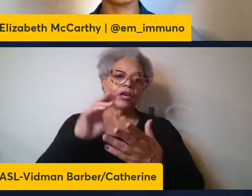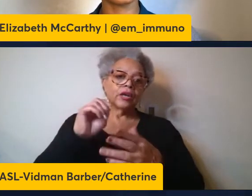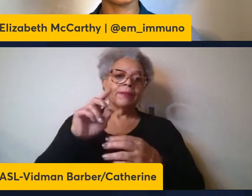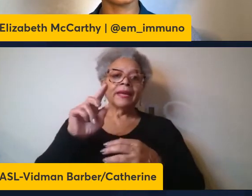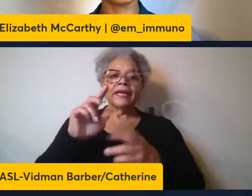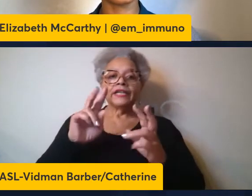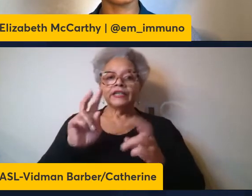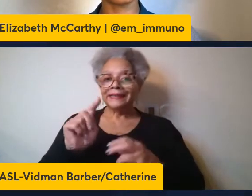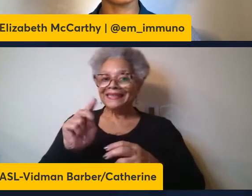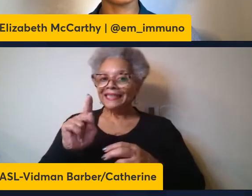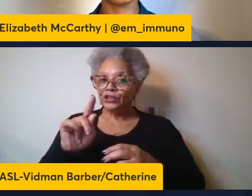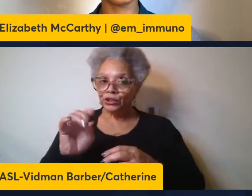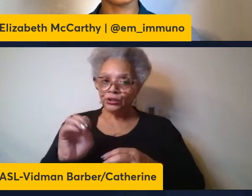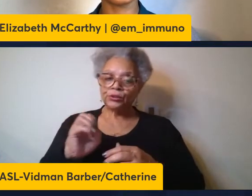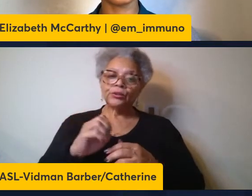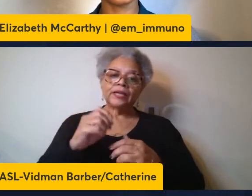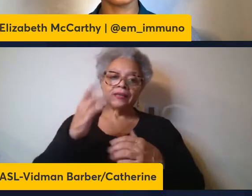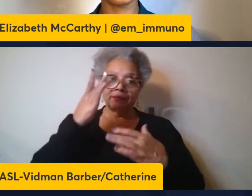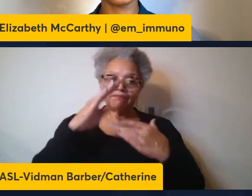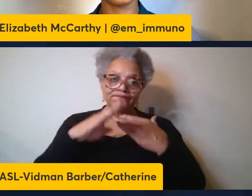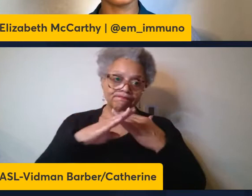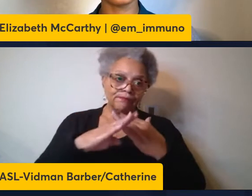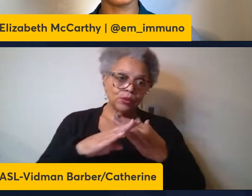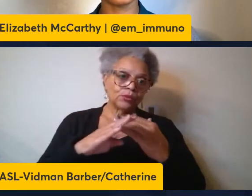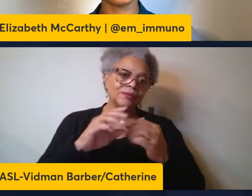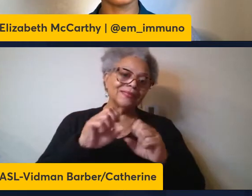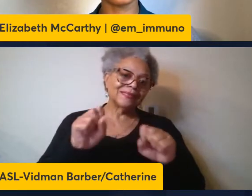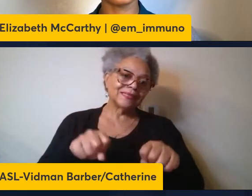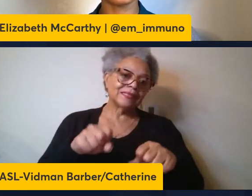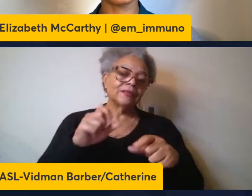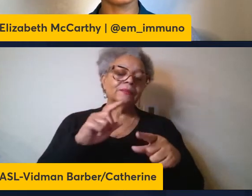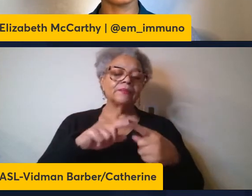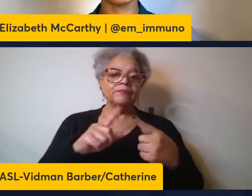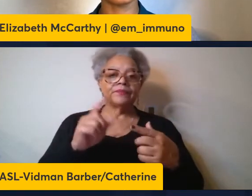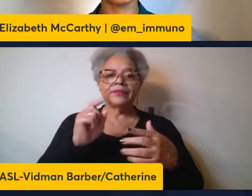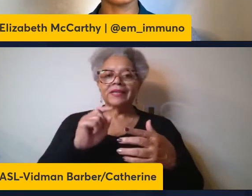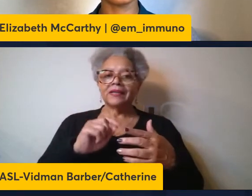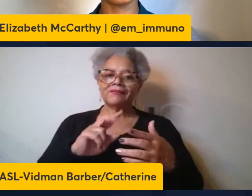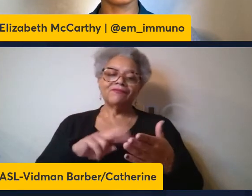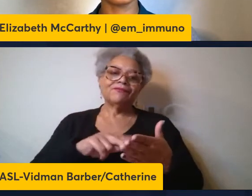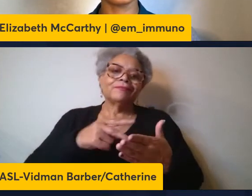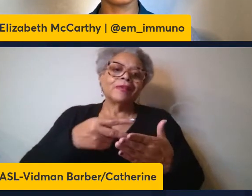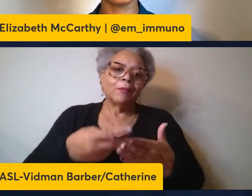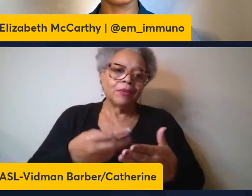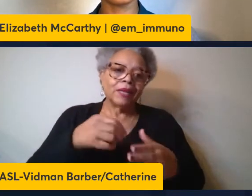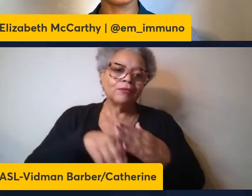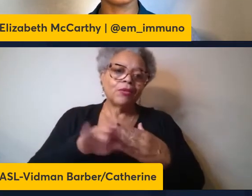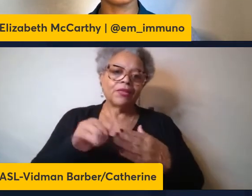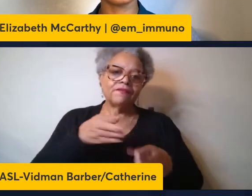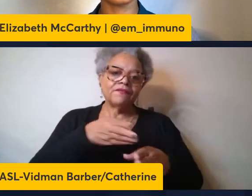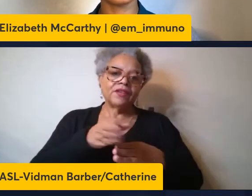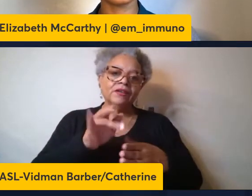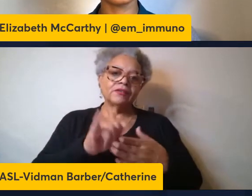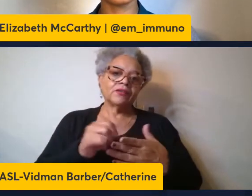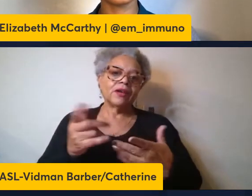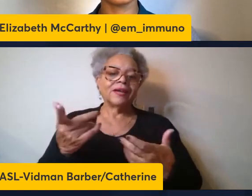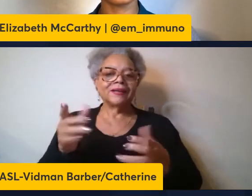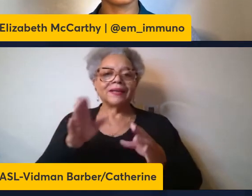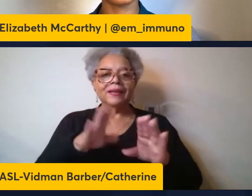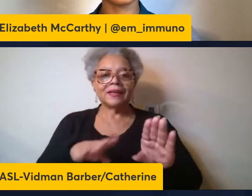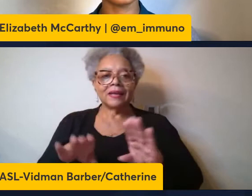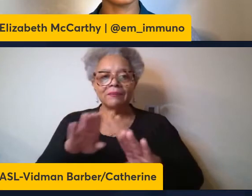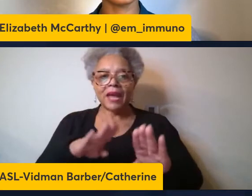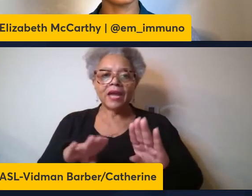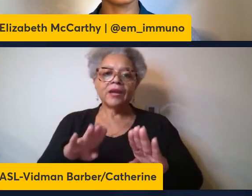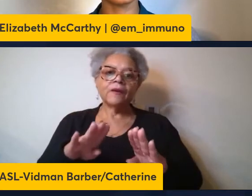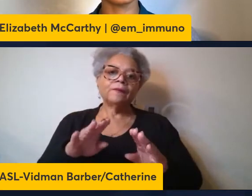life to form your immune system, it was again a stumbling into the field. So it was again I had kind of the bioinformatics background.